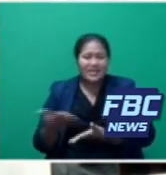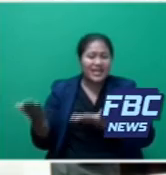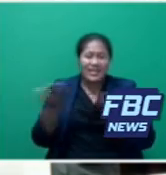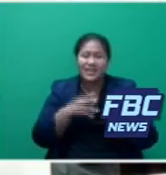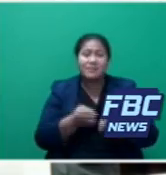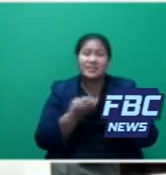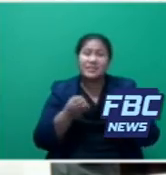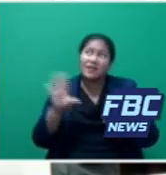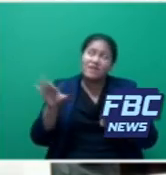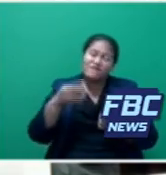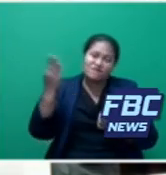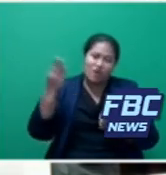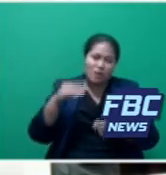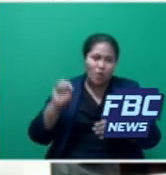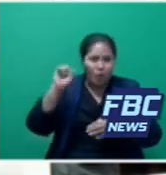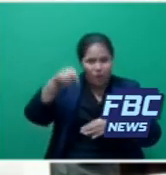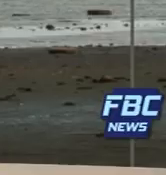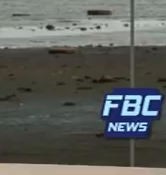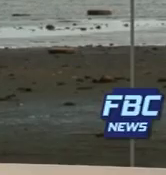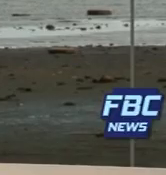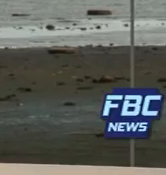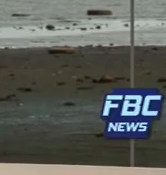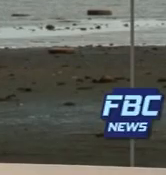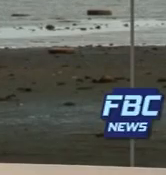on making it and exhaust their stock.